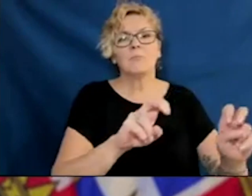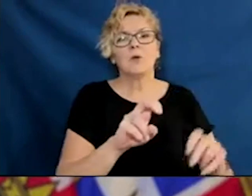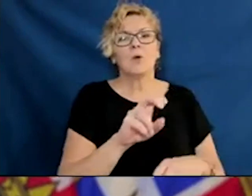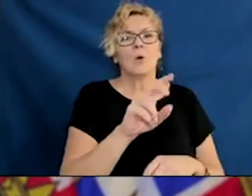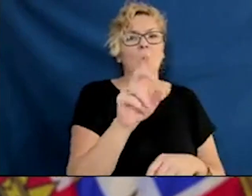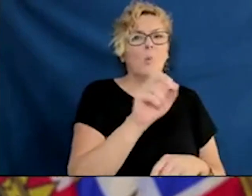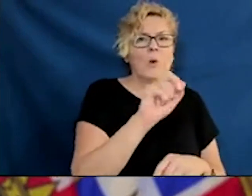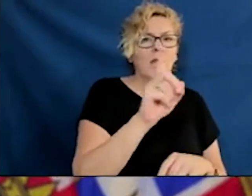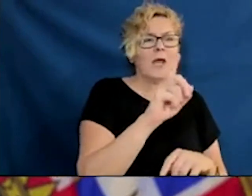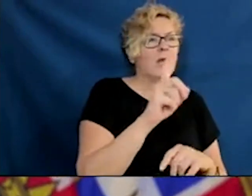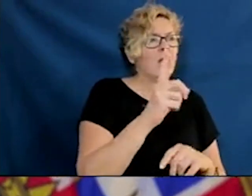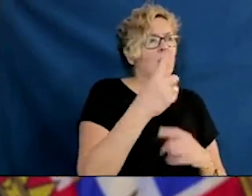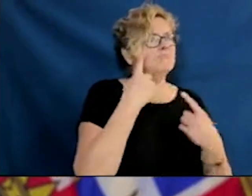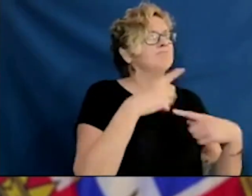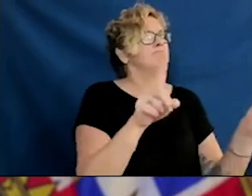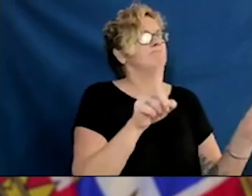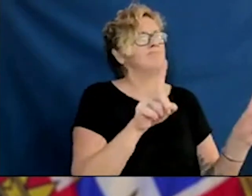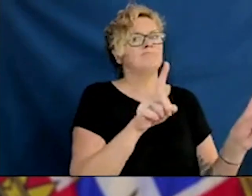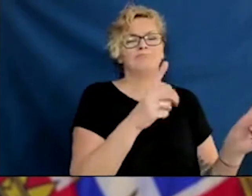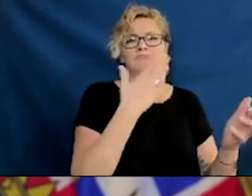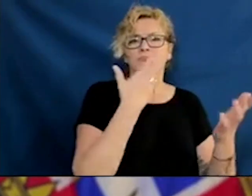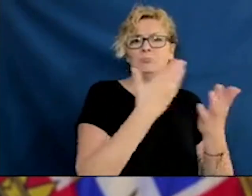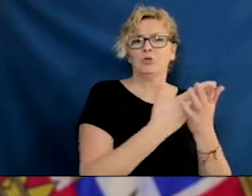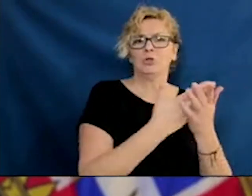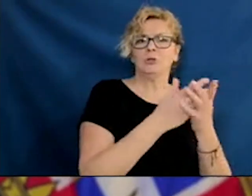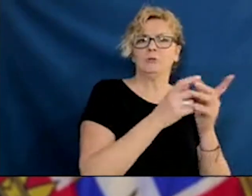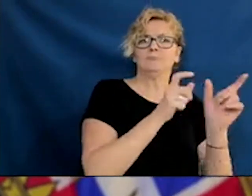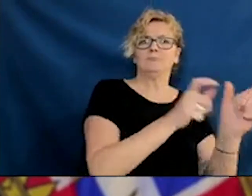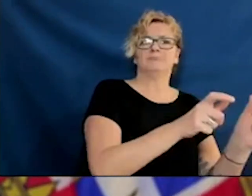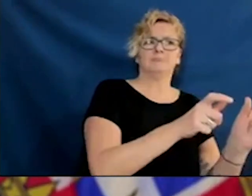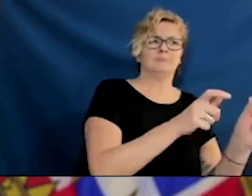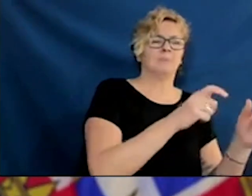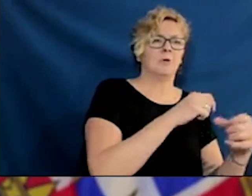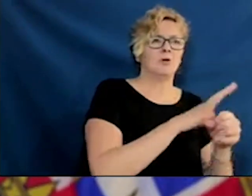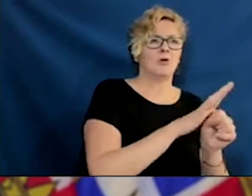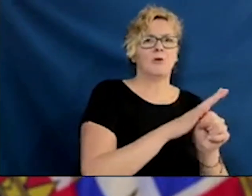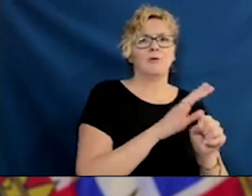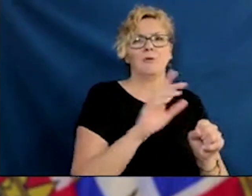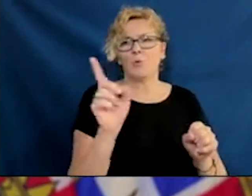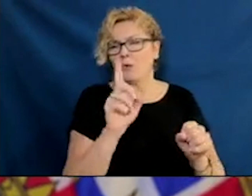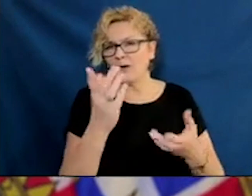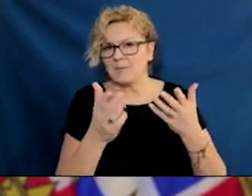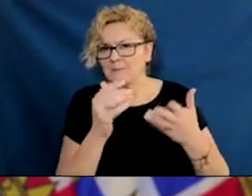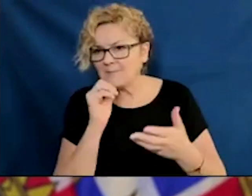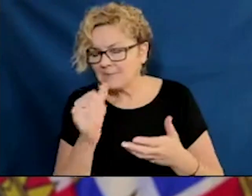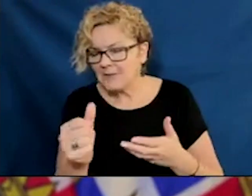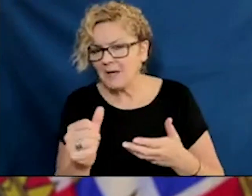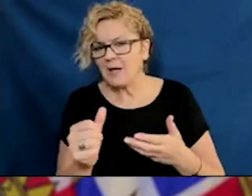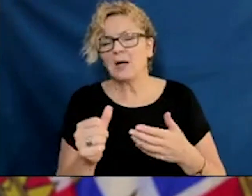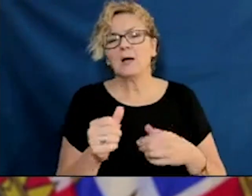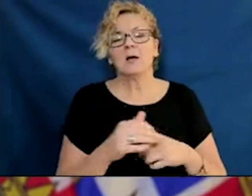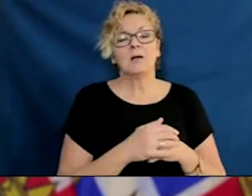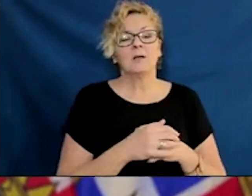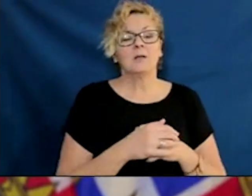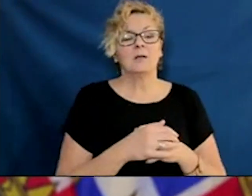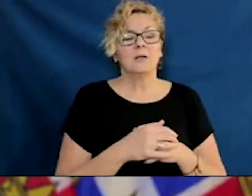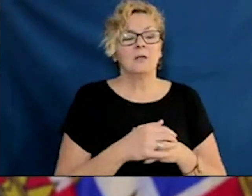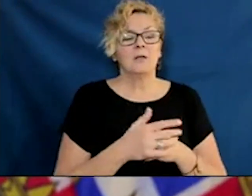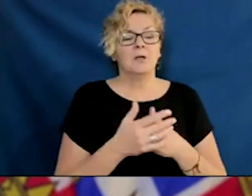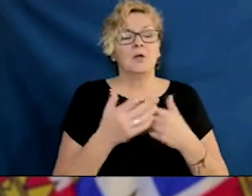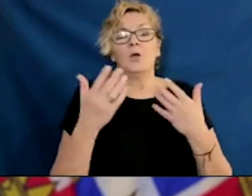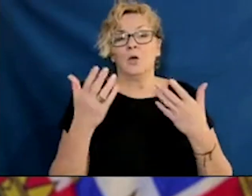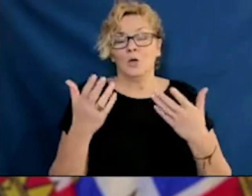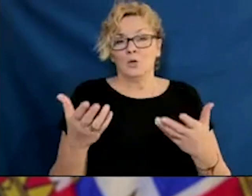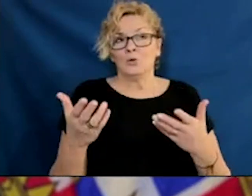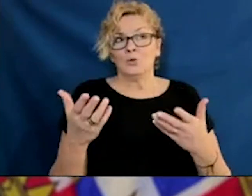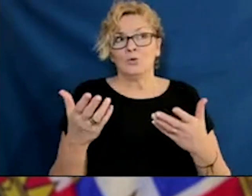of, but not the only safety factor in schools. In terms of testing, today will give